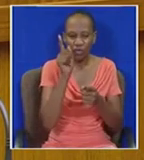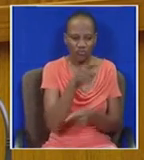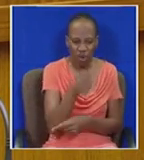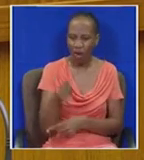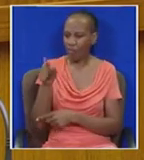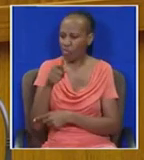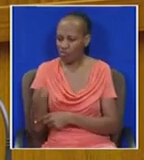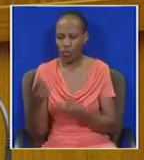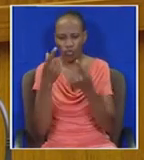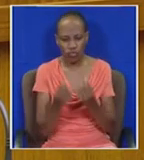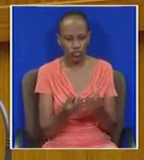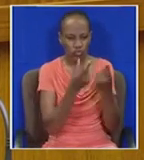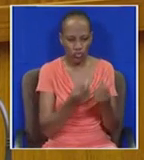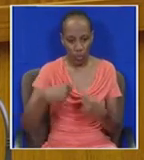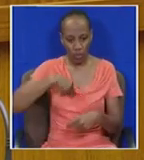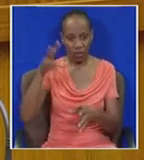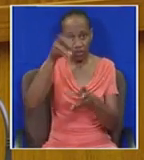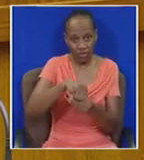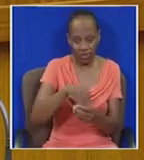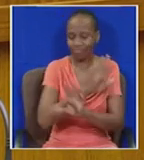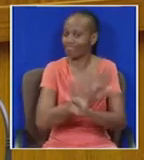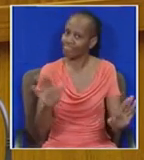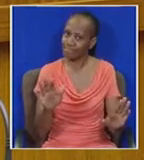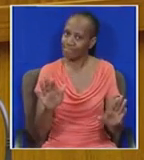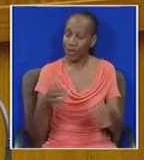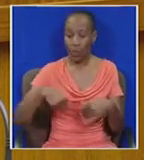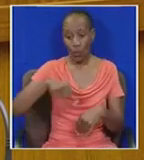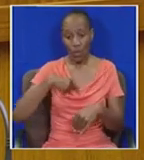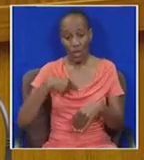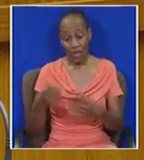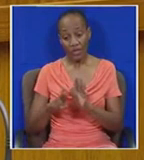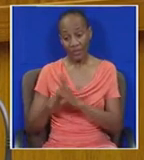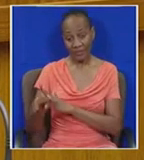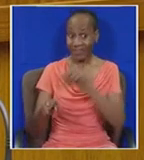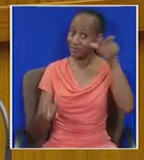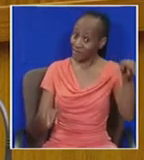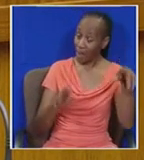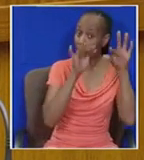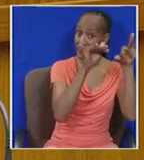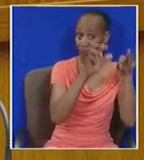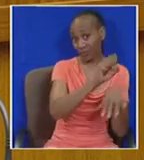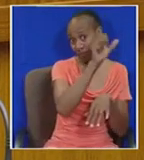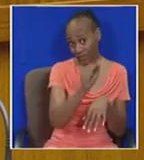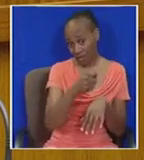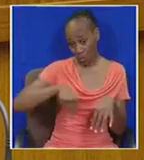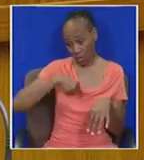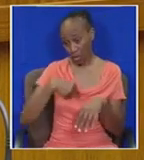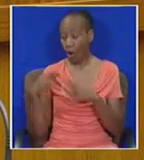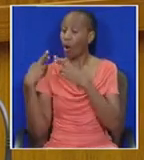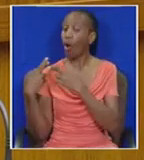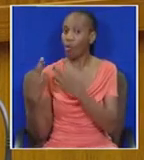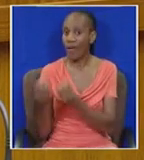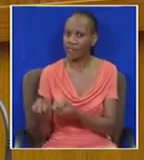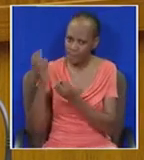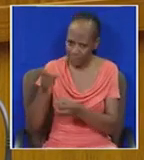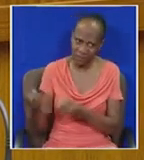wrongdoing under our watch. We as public representatives, we carry the hopes and